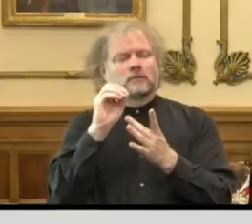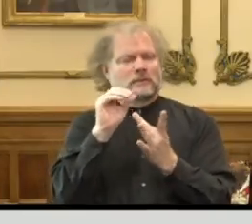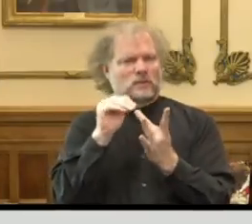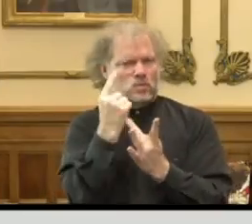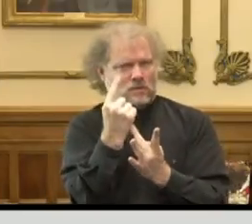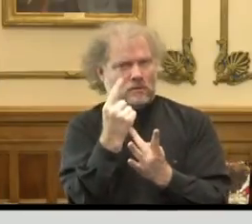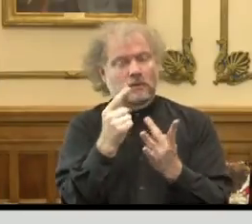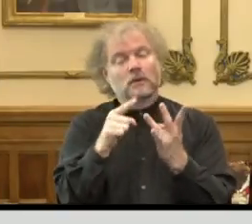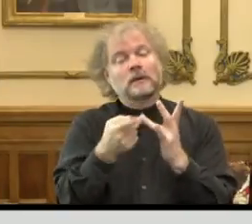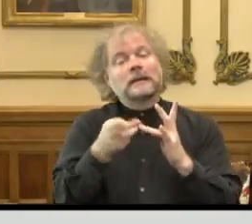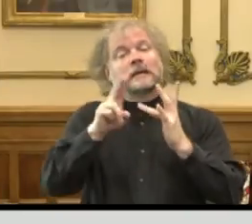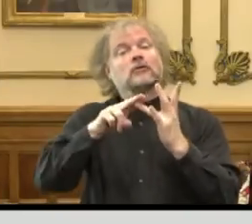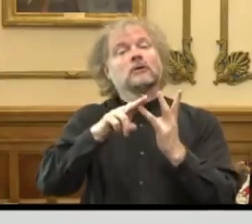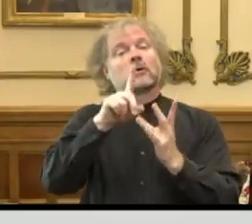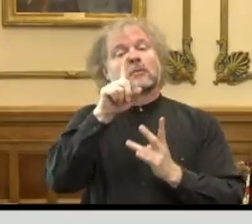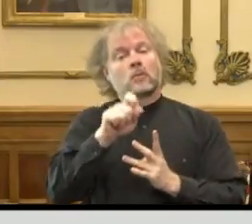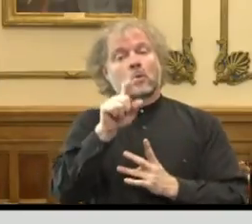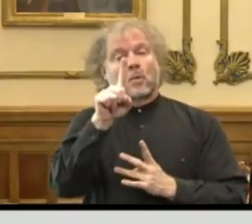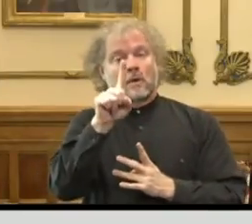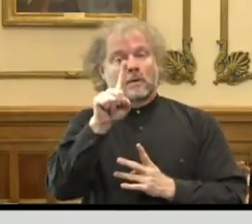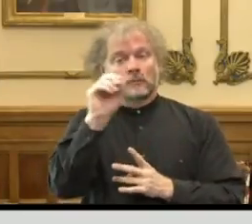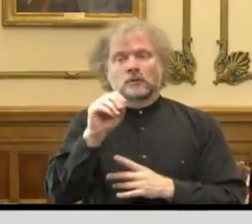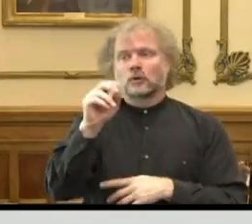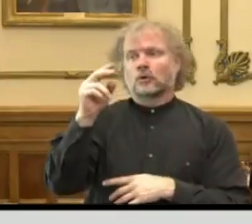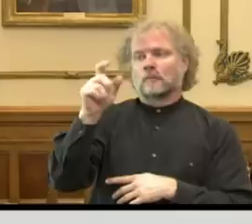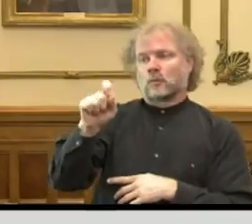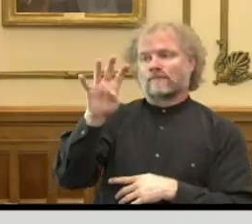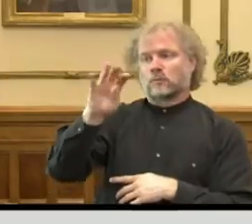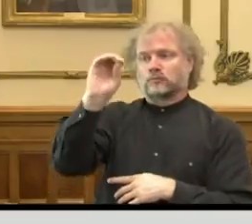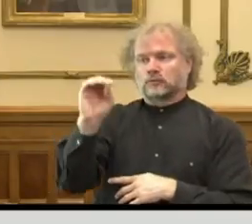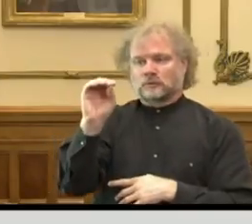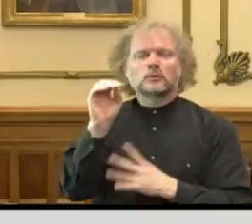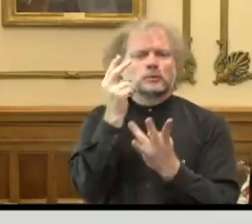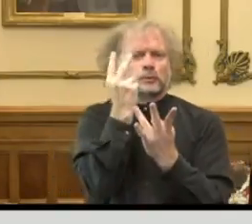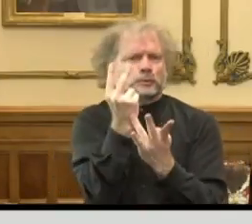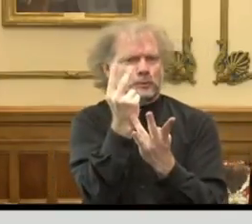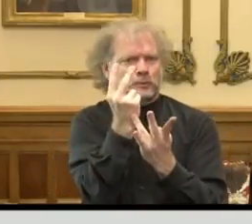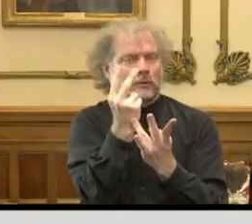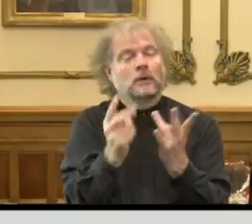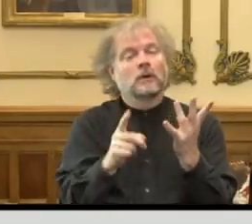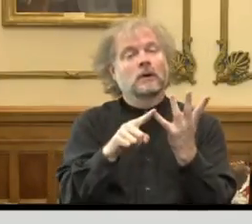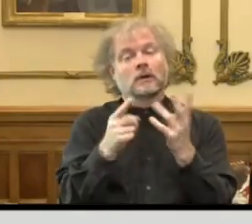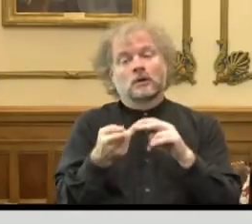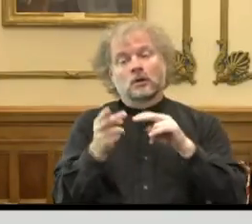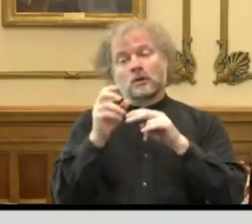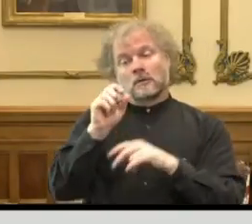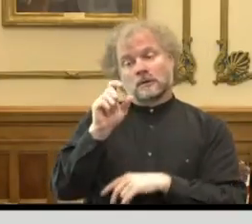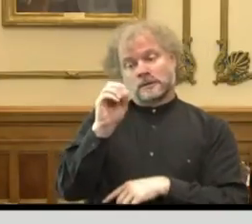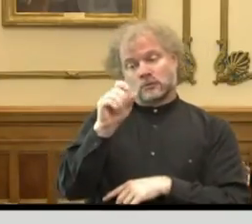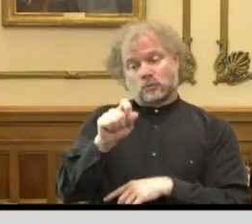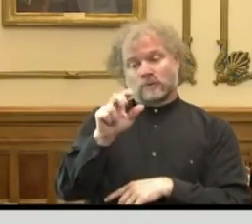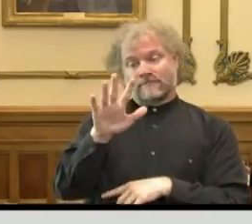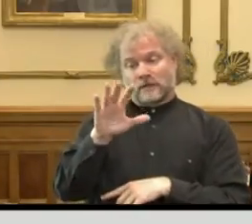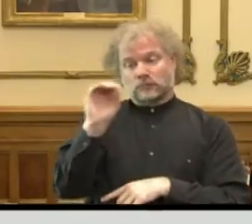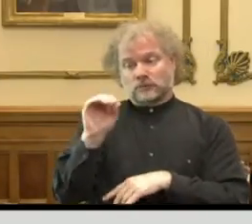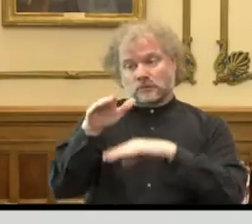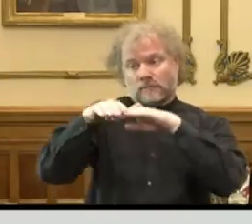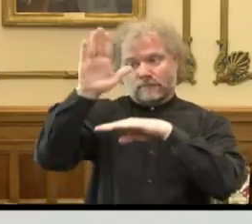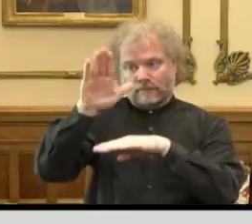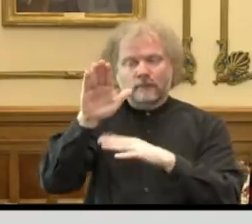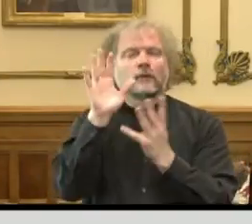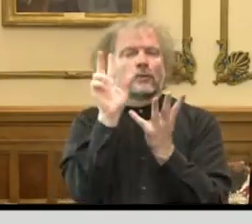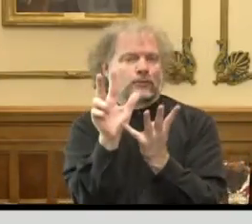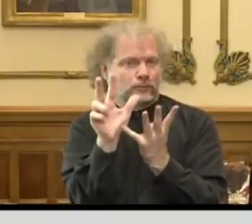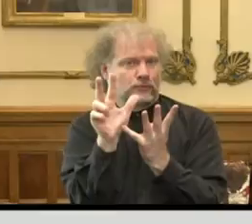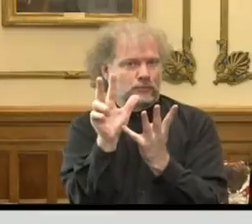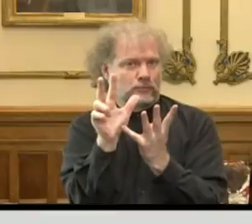An increase of 0.1% to 0.4% will get a score of 2, and an increase of 0.5% or more will receive a